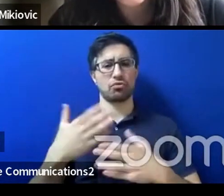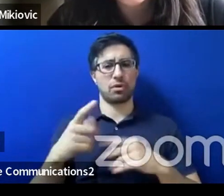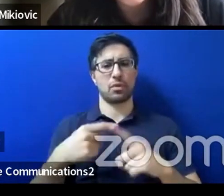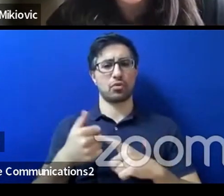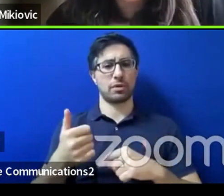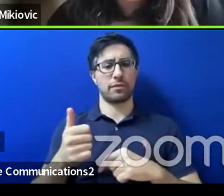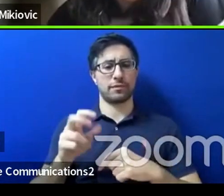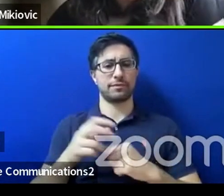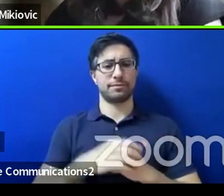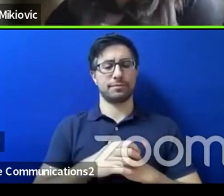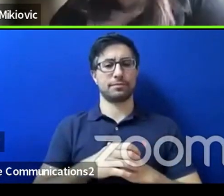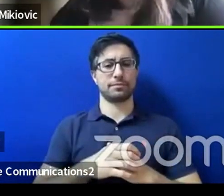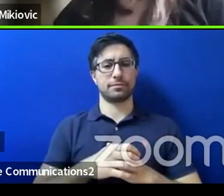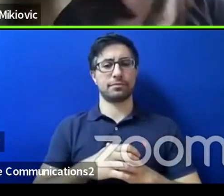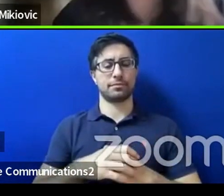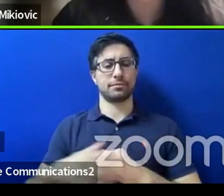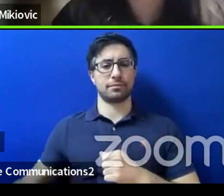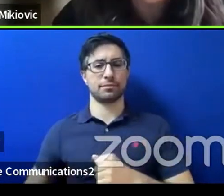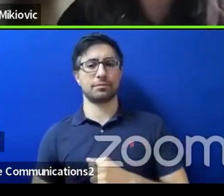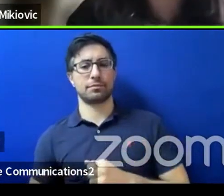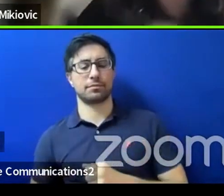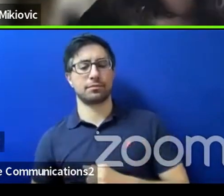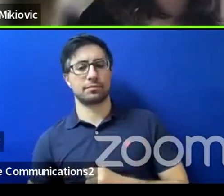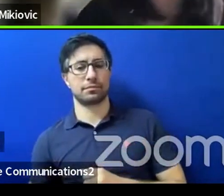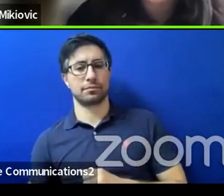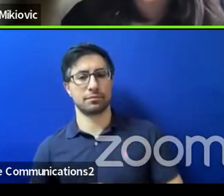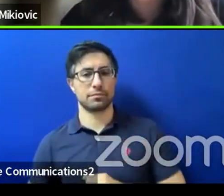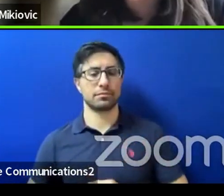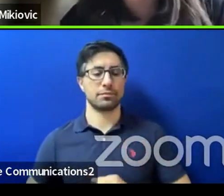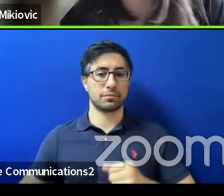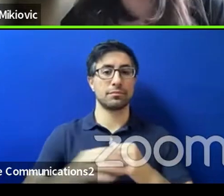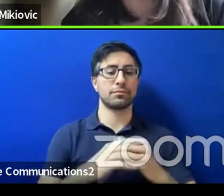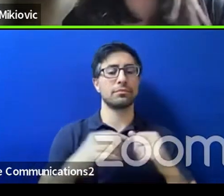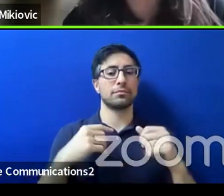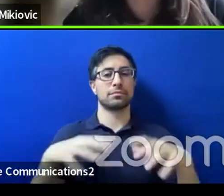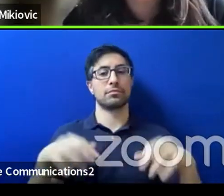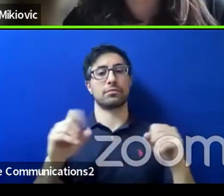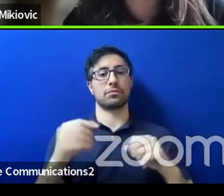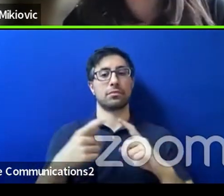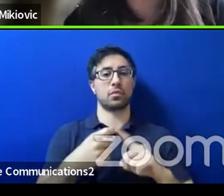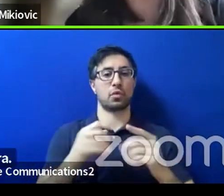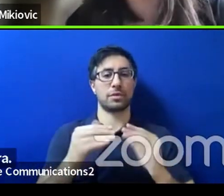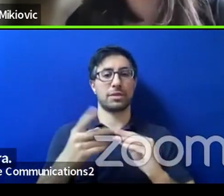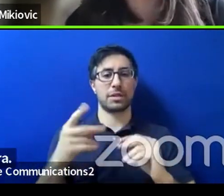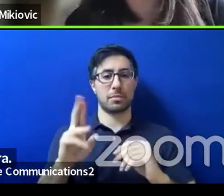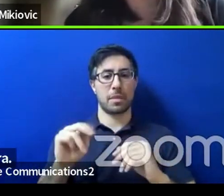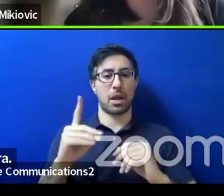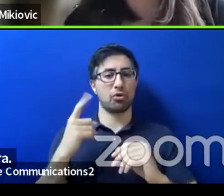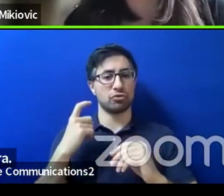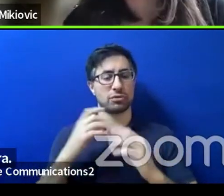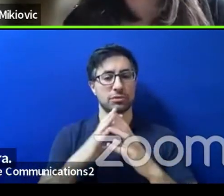Tara? okay, I adopted a dog from the city pound